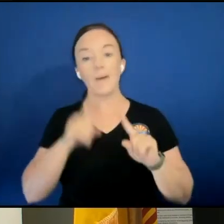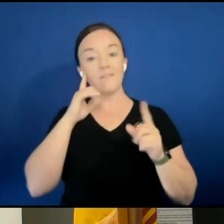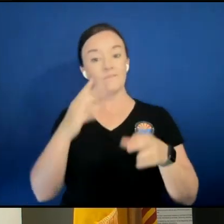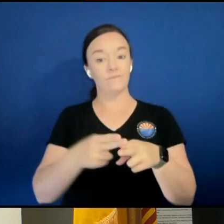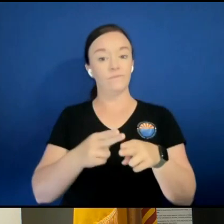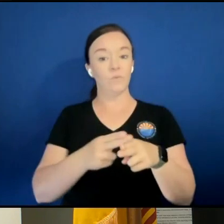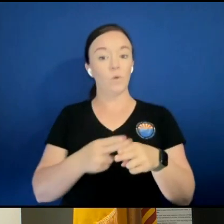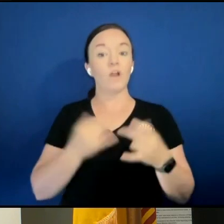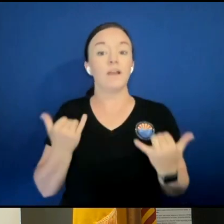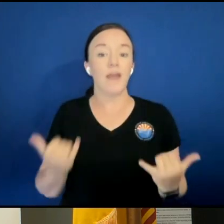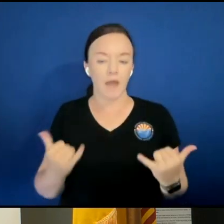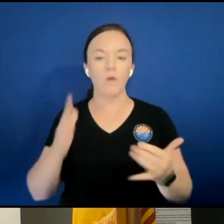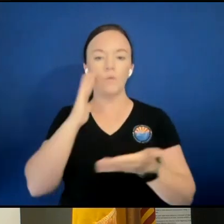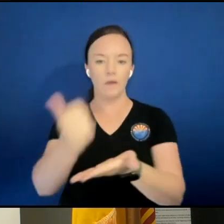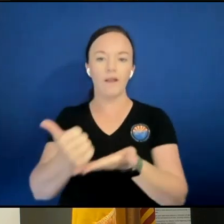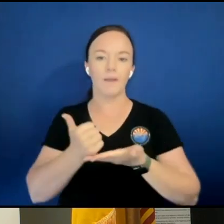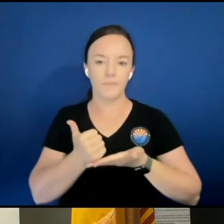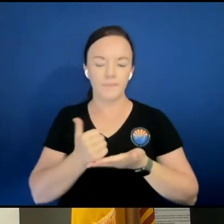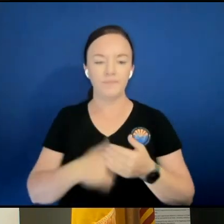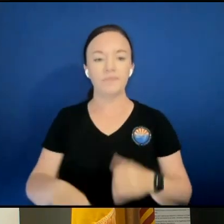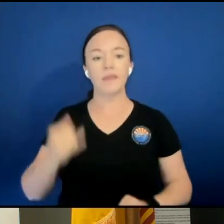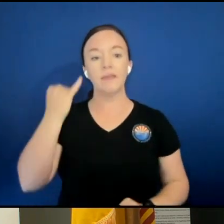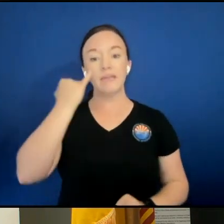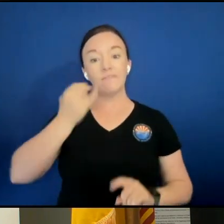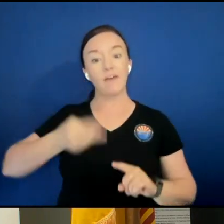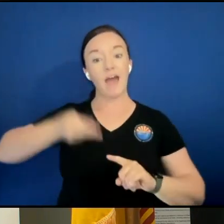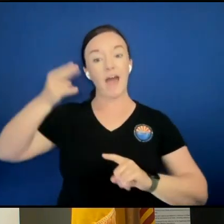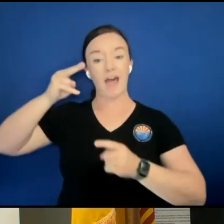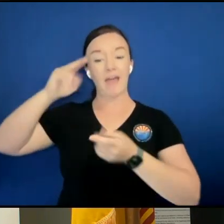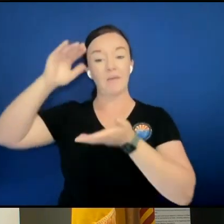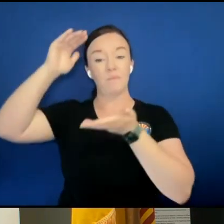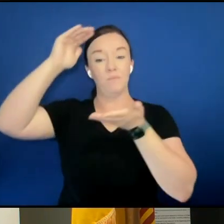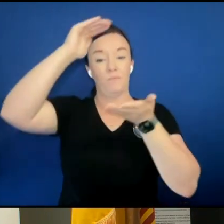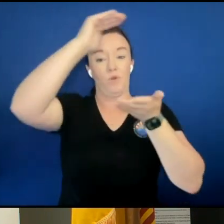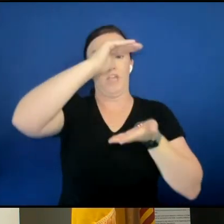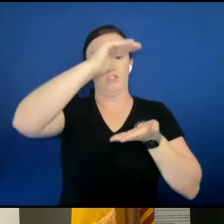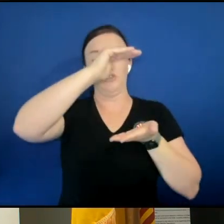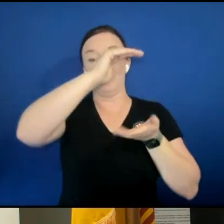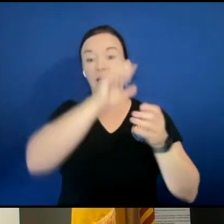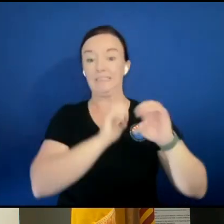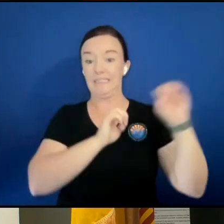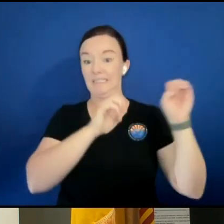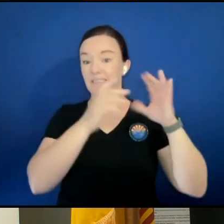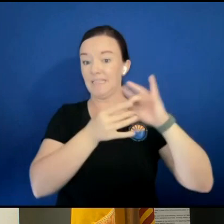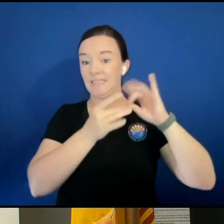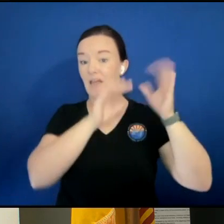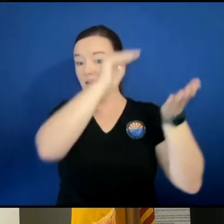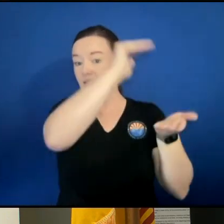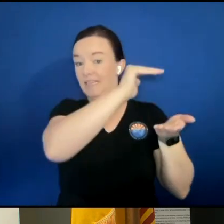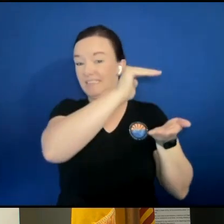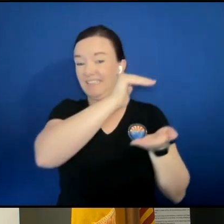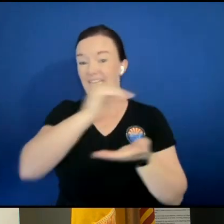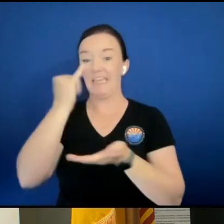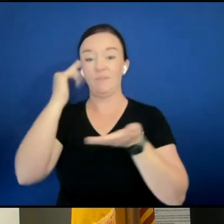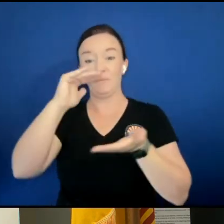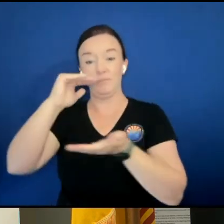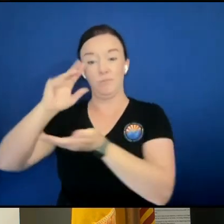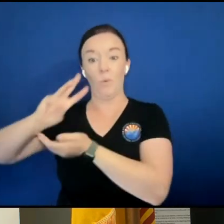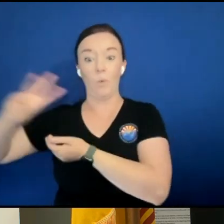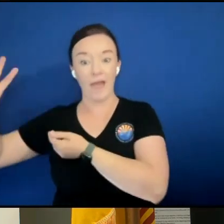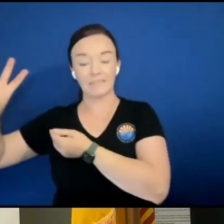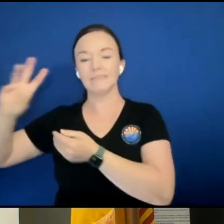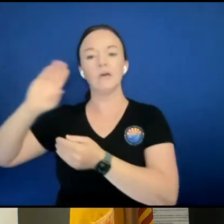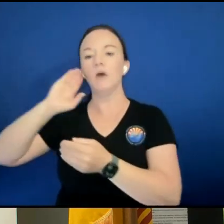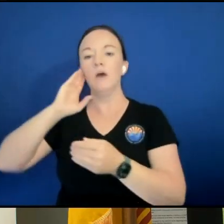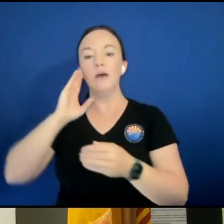high pressure center starts to move further west, that's going to cut off that moisture transport from the Gulf of Mexico, and it's really going to cut